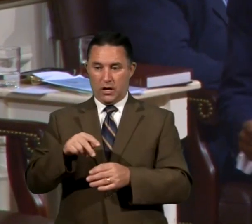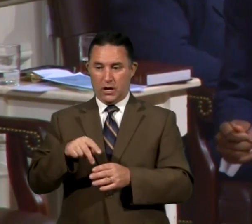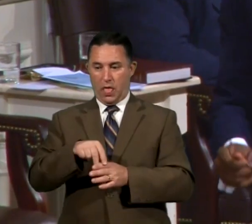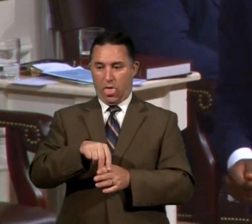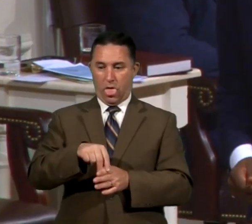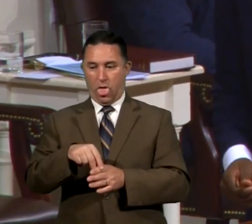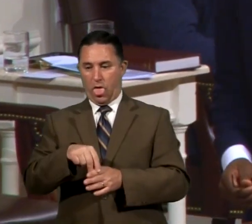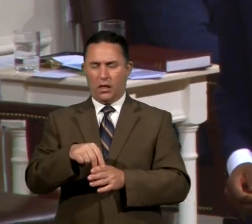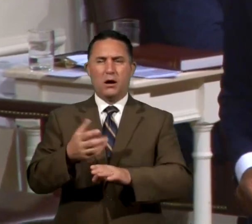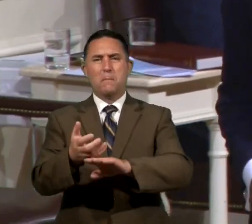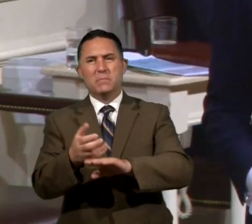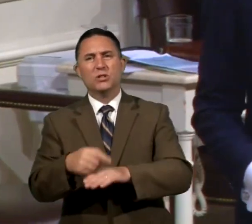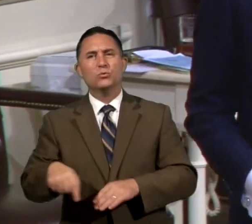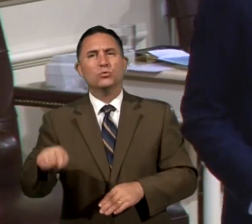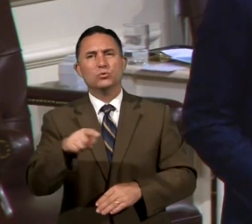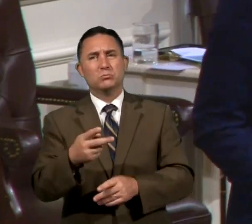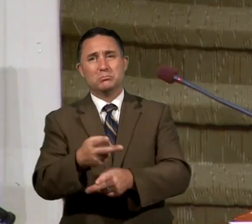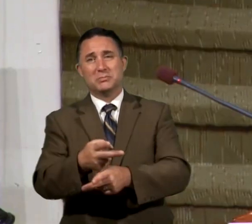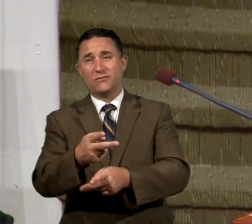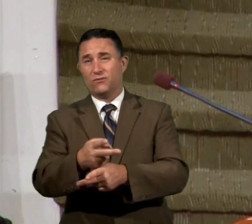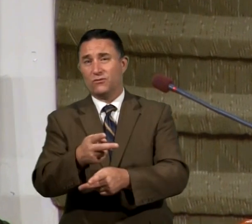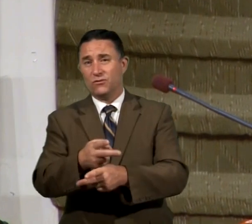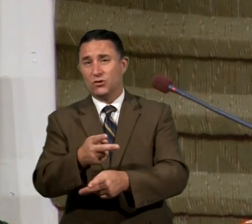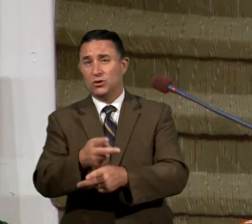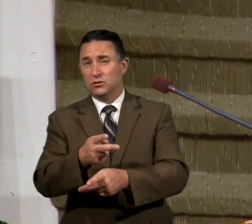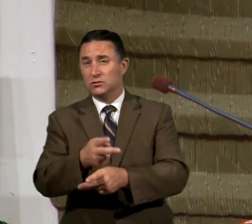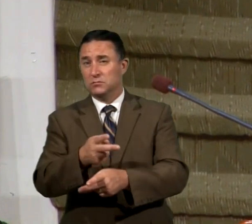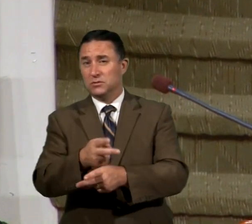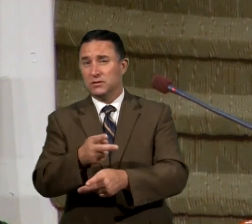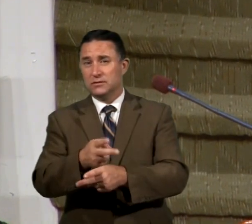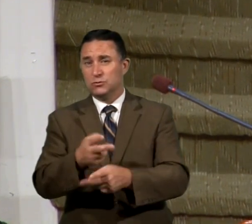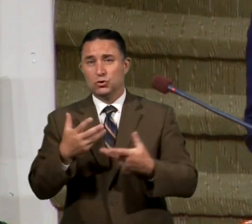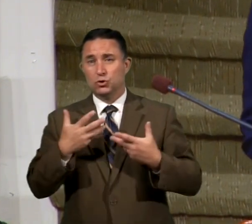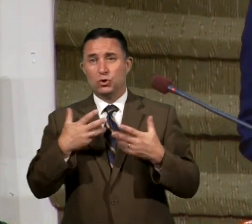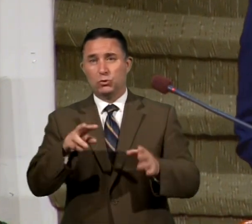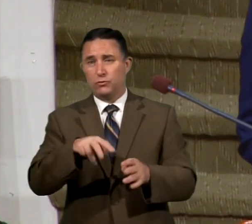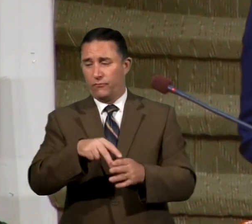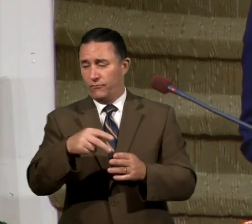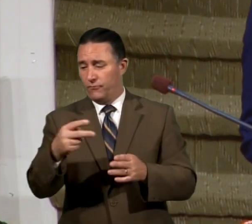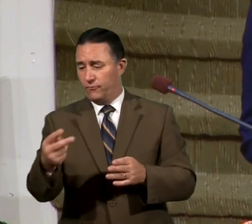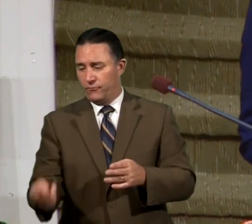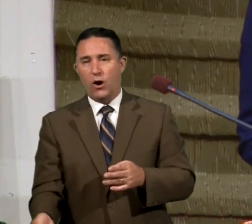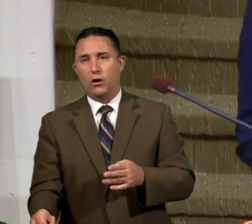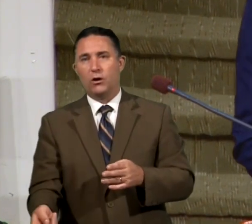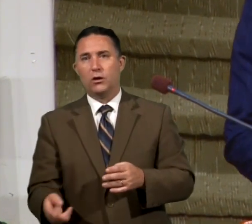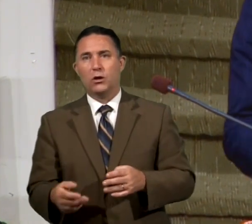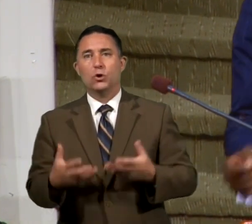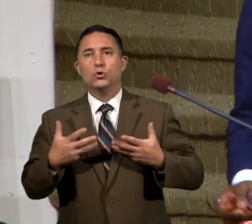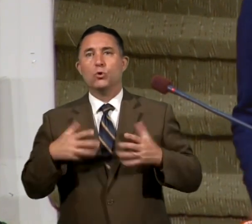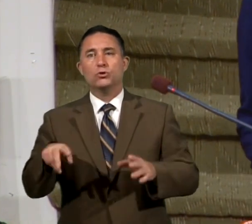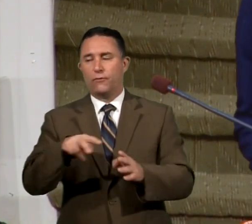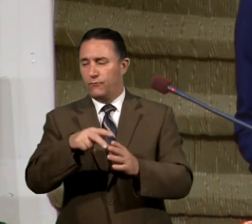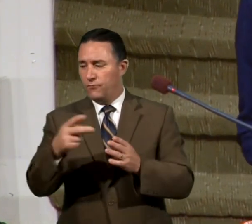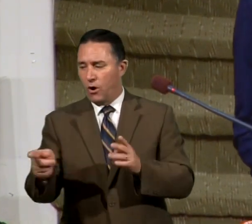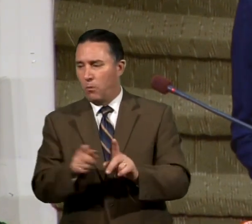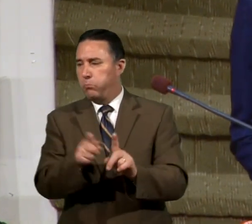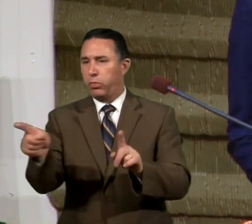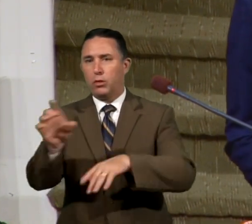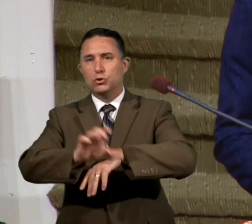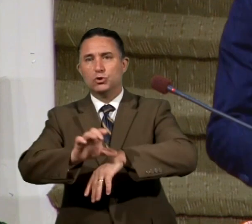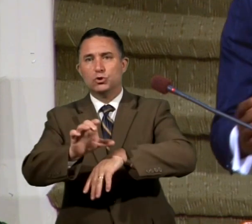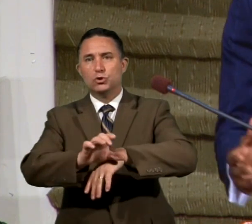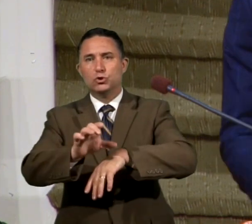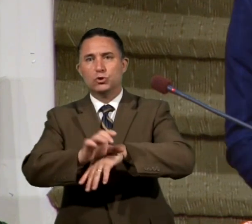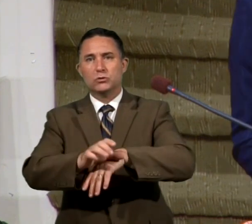to plead with you. Be careful. We don't want you to fall off. We don't want you to fall out of church.